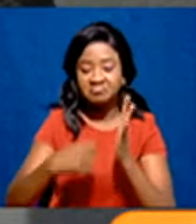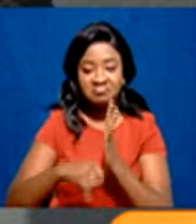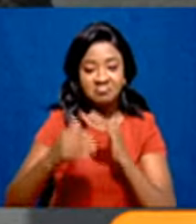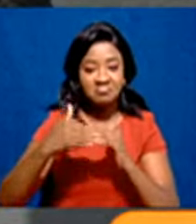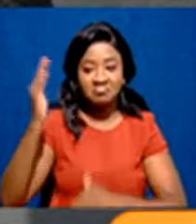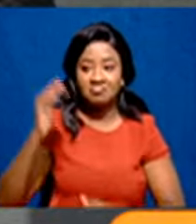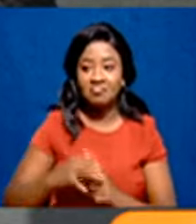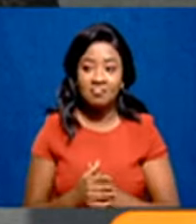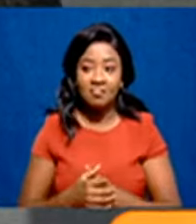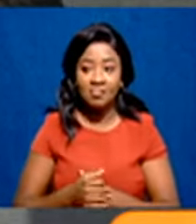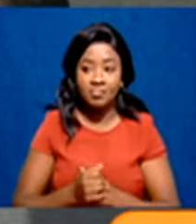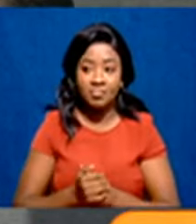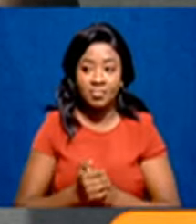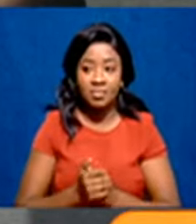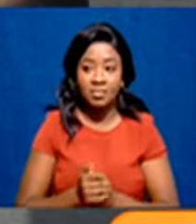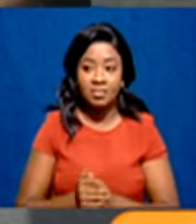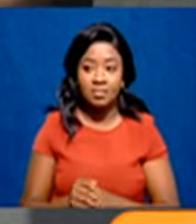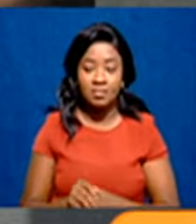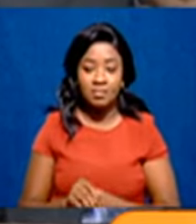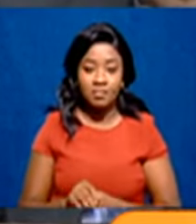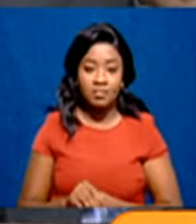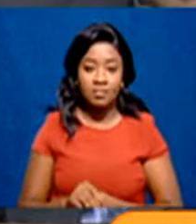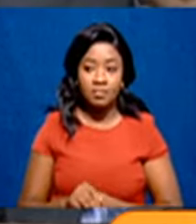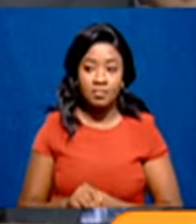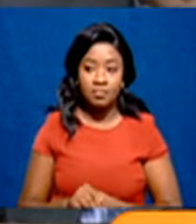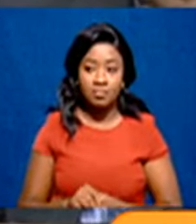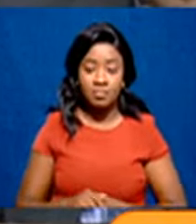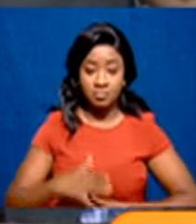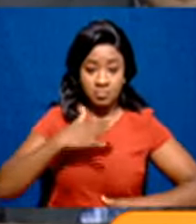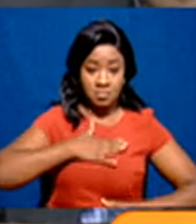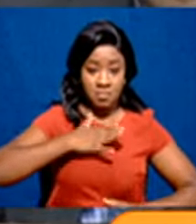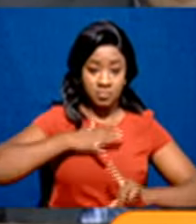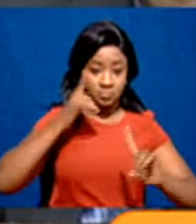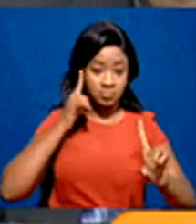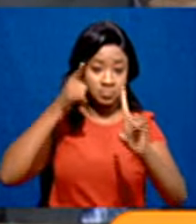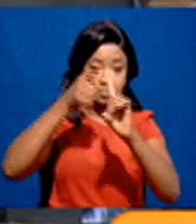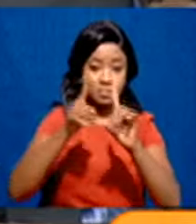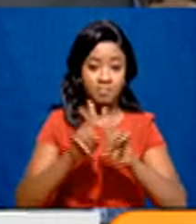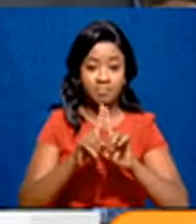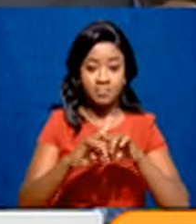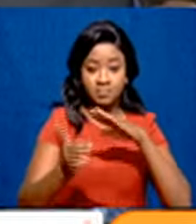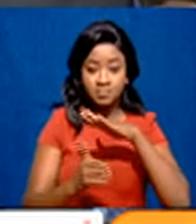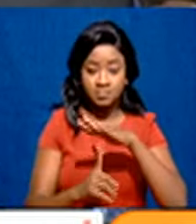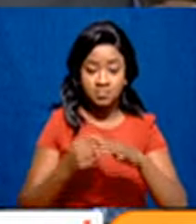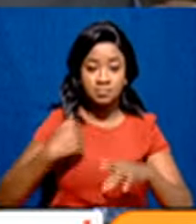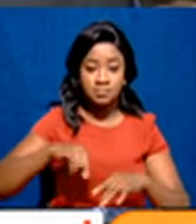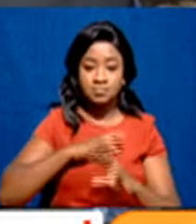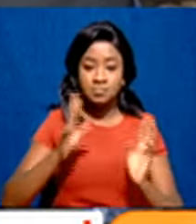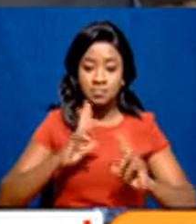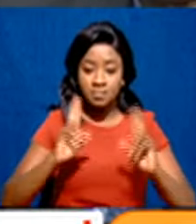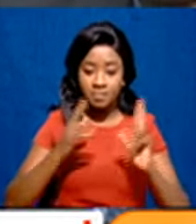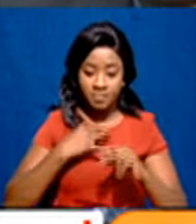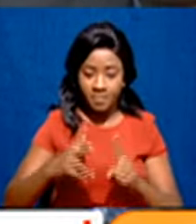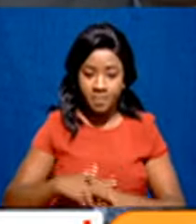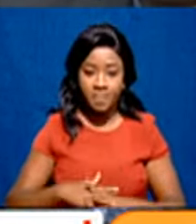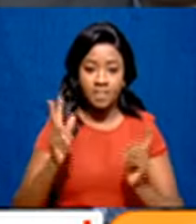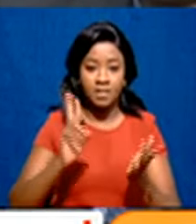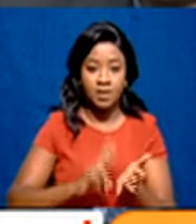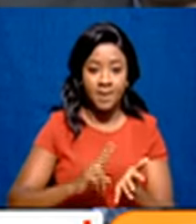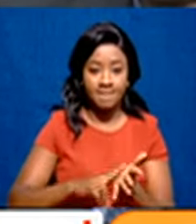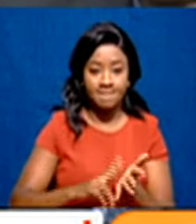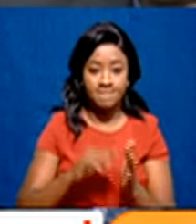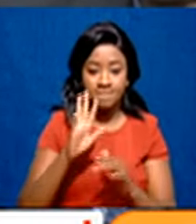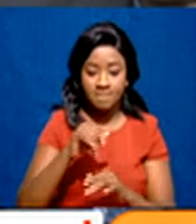will be made for less than 300 shillings. Our aim as a ministry is to commence registration within the month of